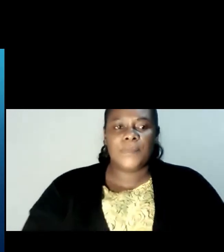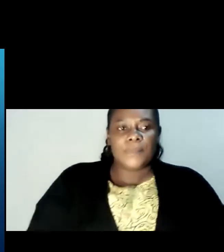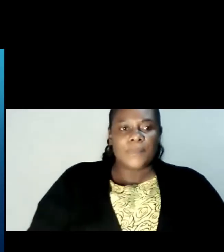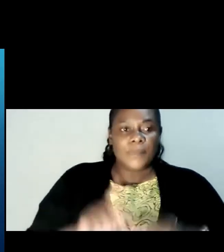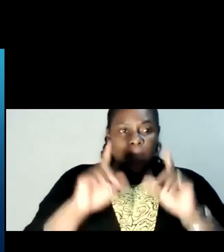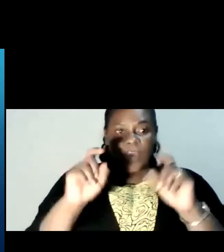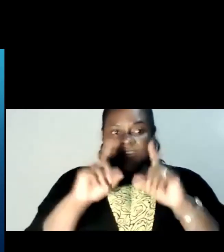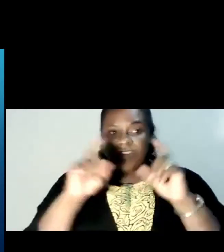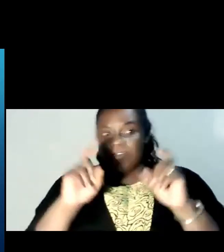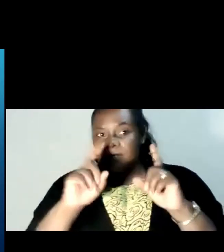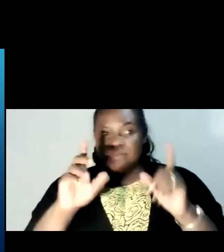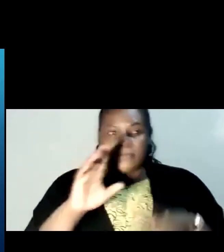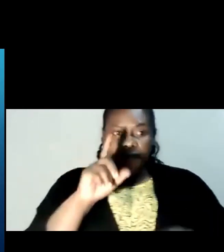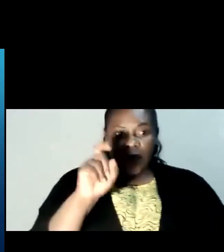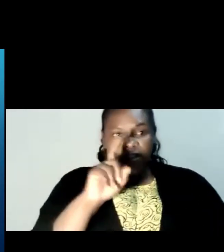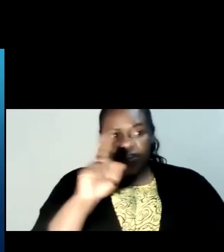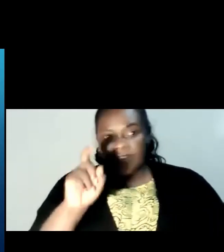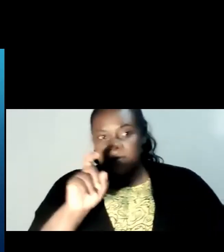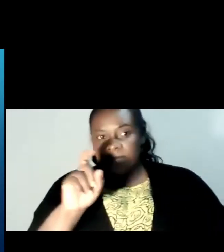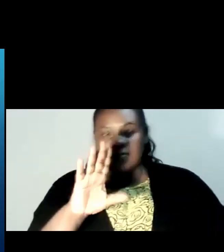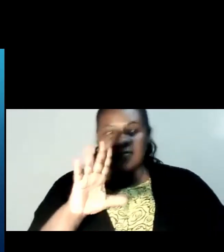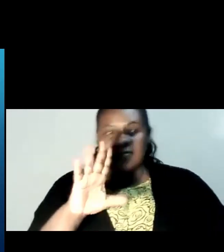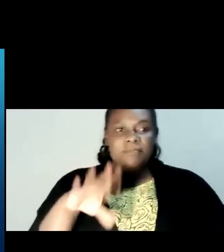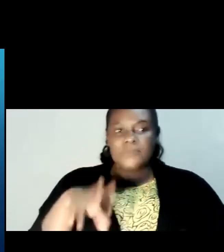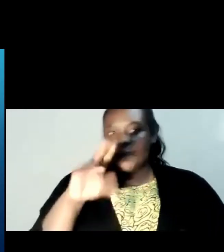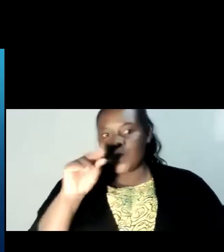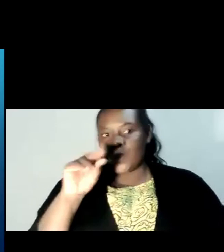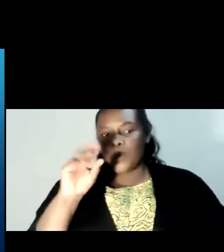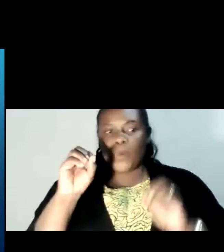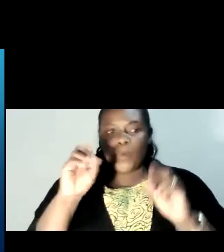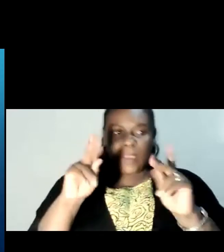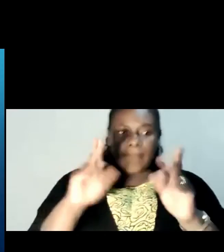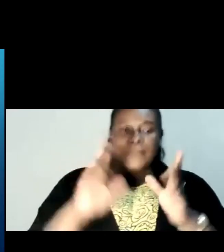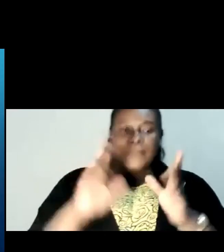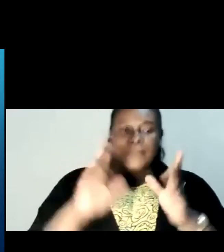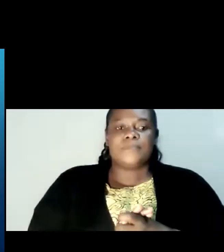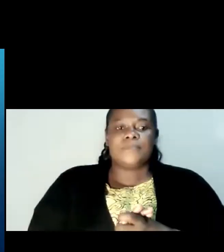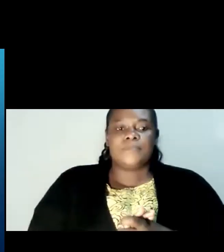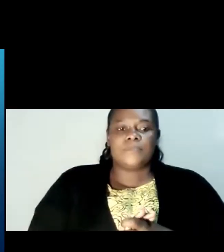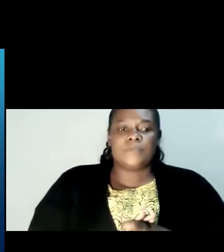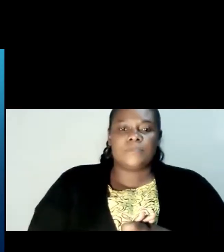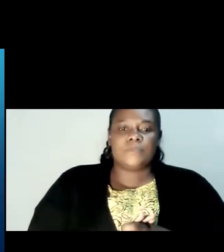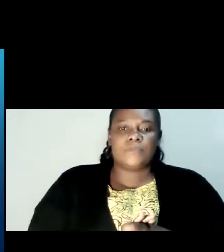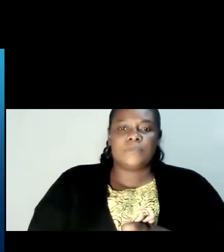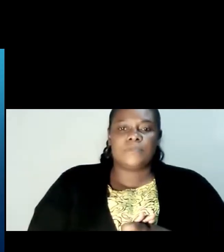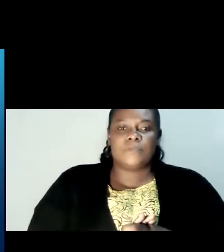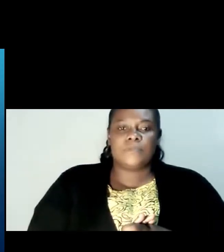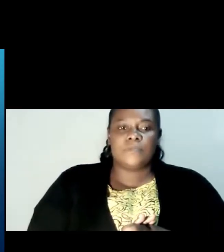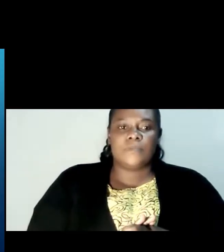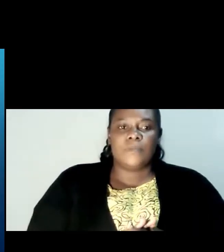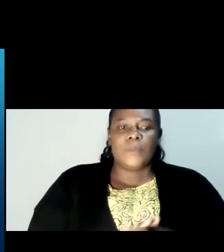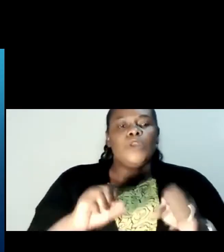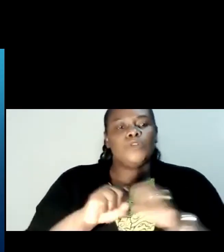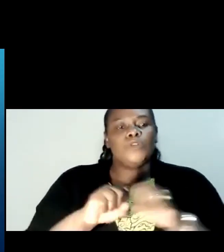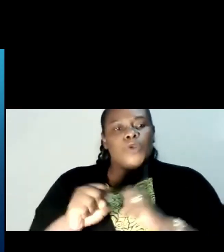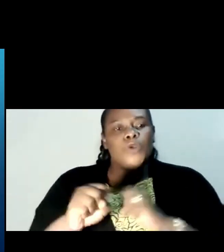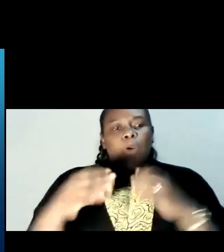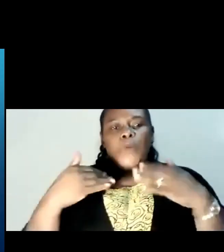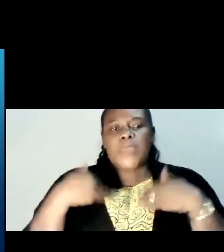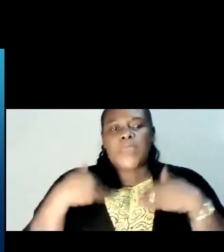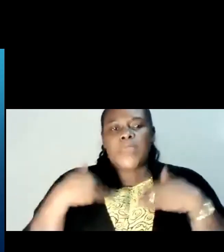Okay. All right, so many diseases and conditions are actually linked to the foods that we eat. We have a